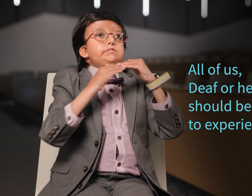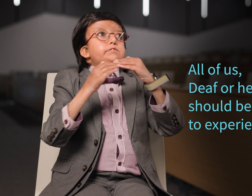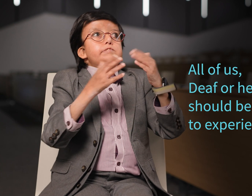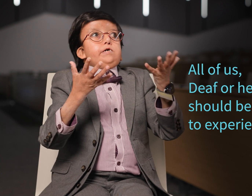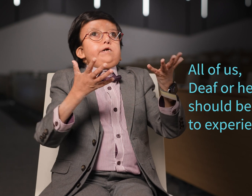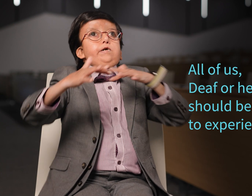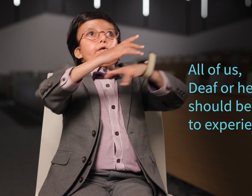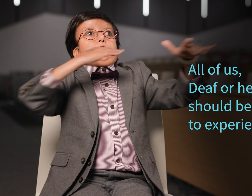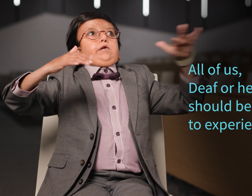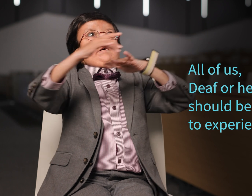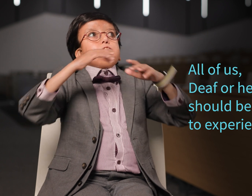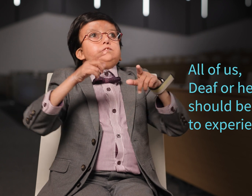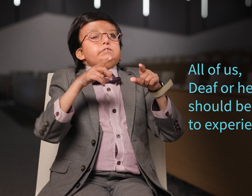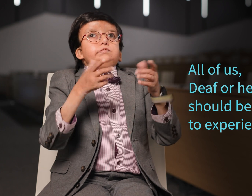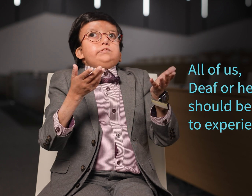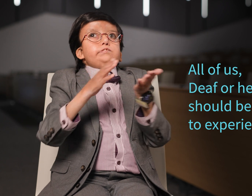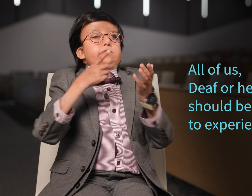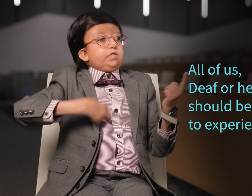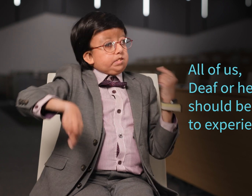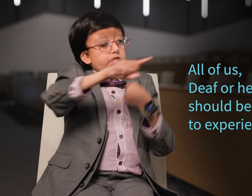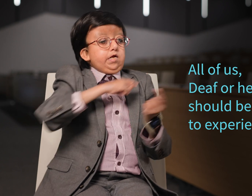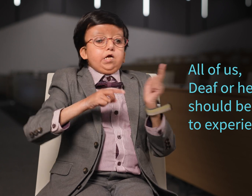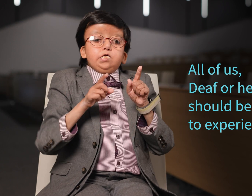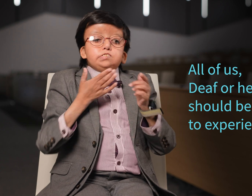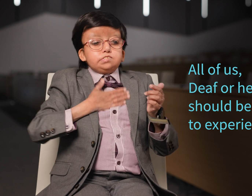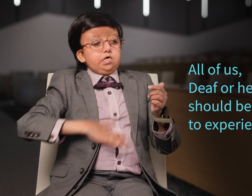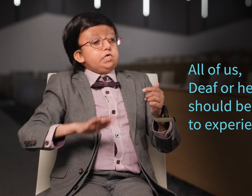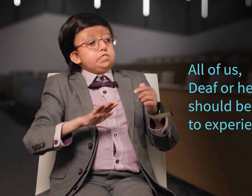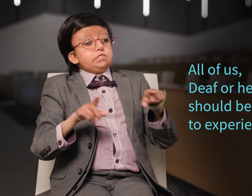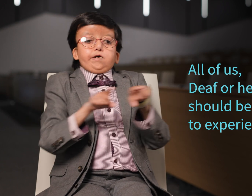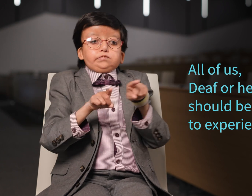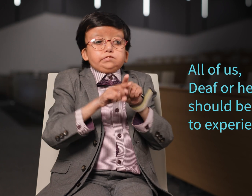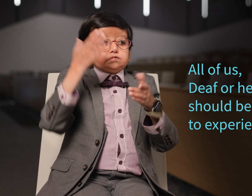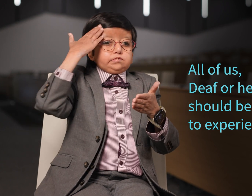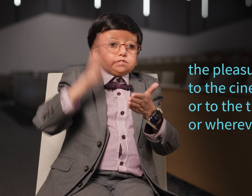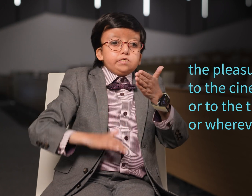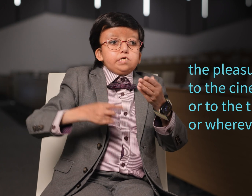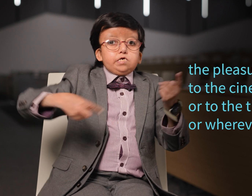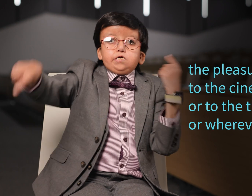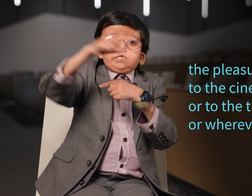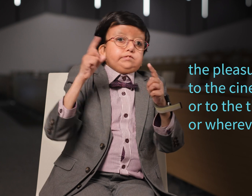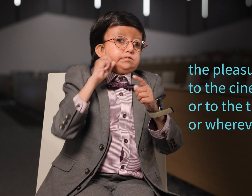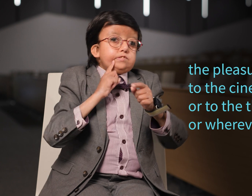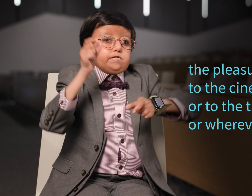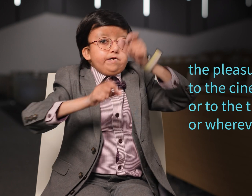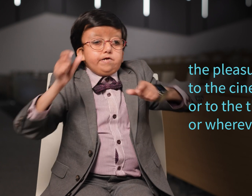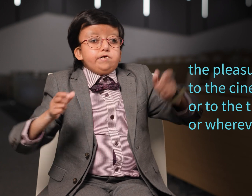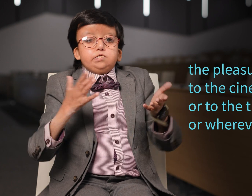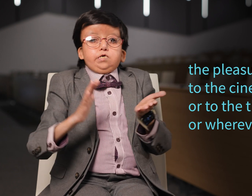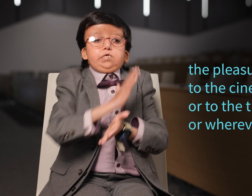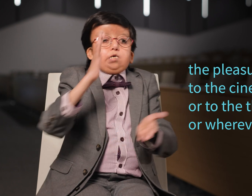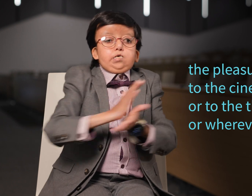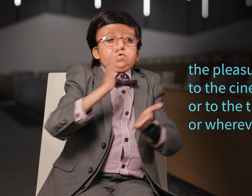All of us, deaf or hearing, should be able to experience the pleasure of going to the